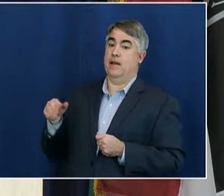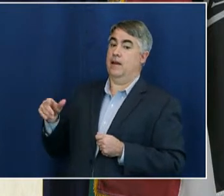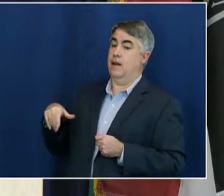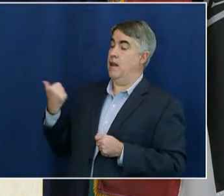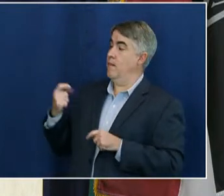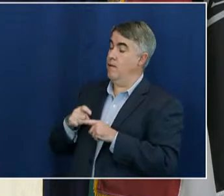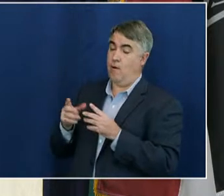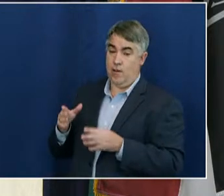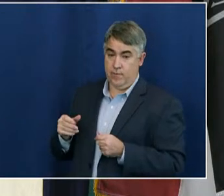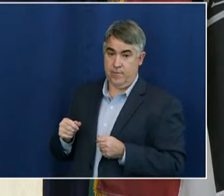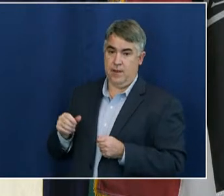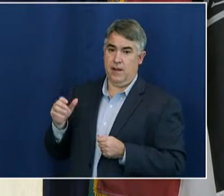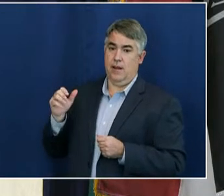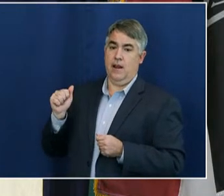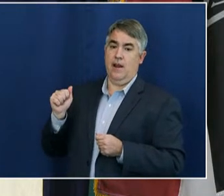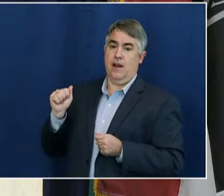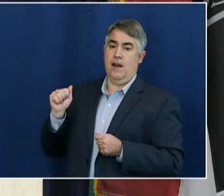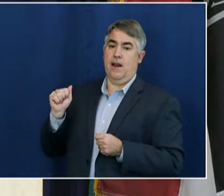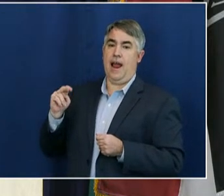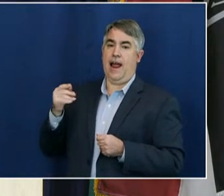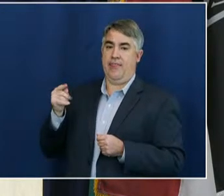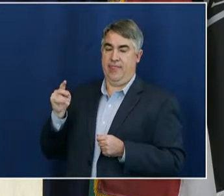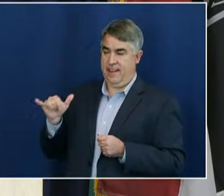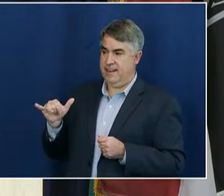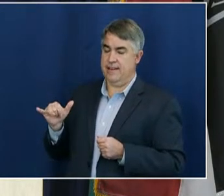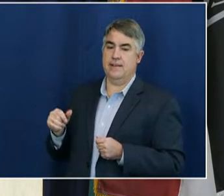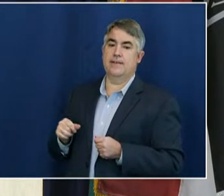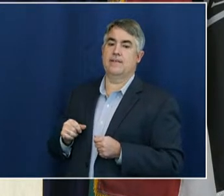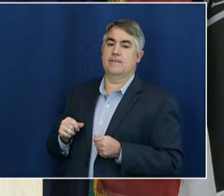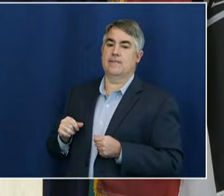We have is Anthony Perro with 10 News.